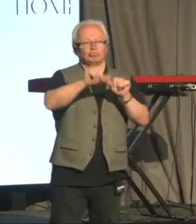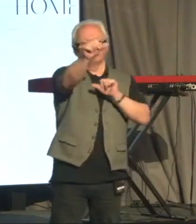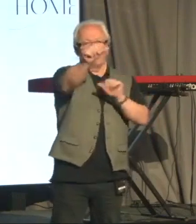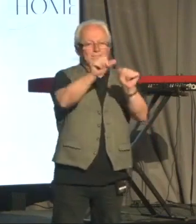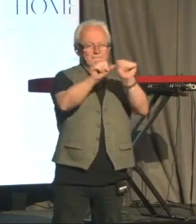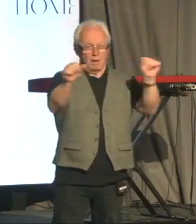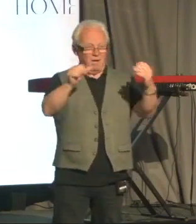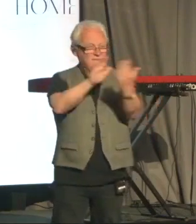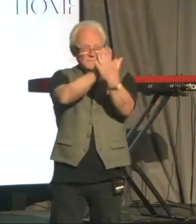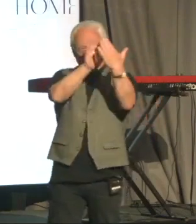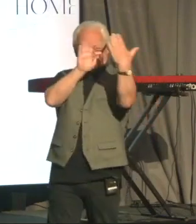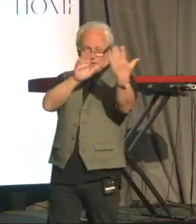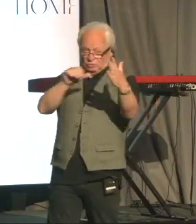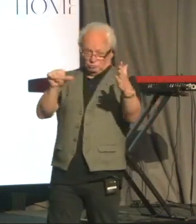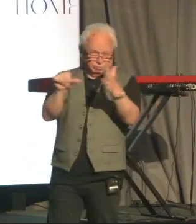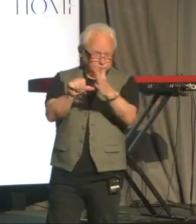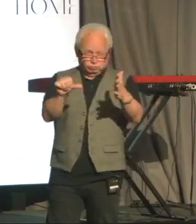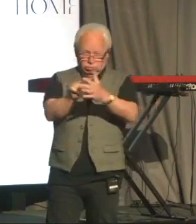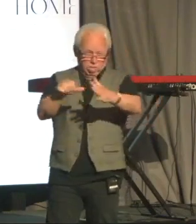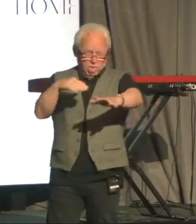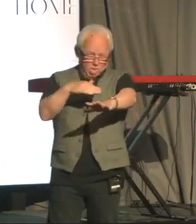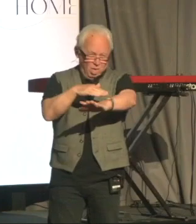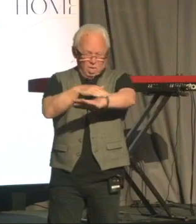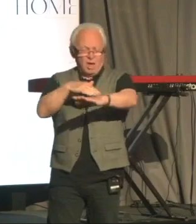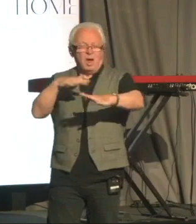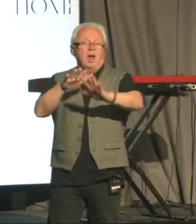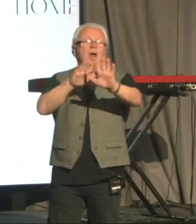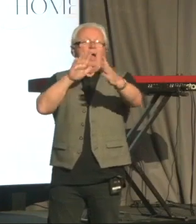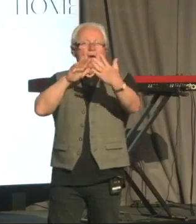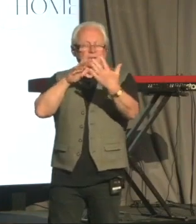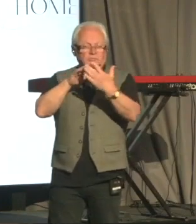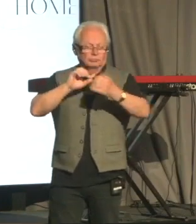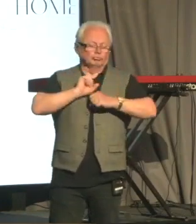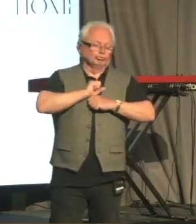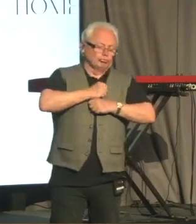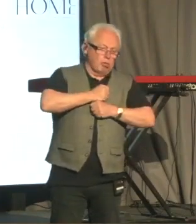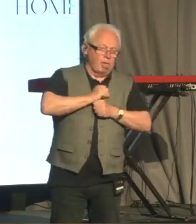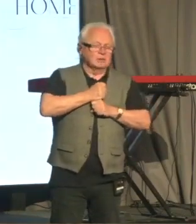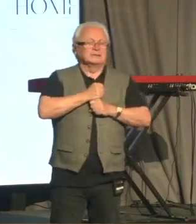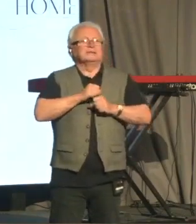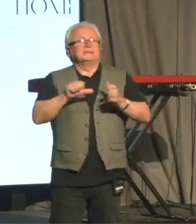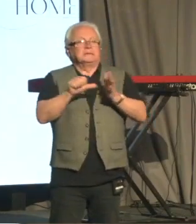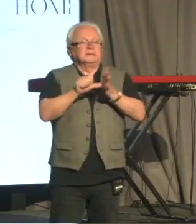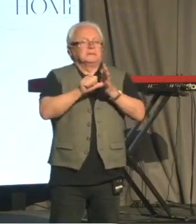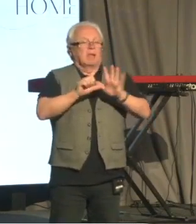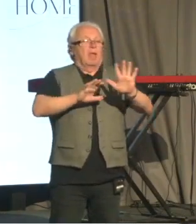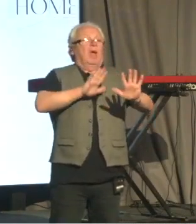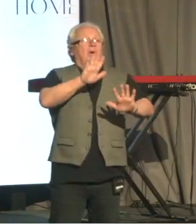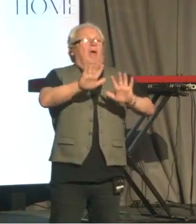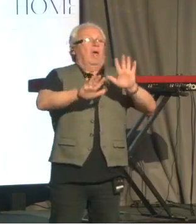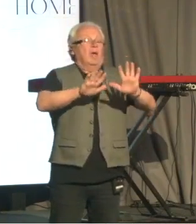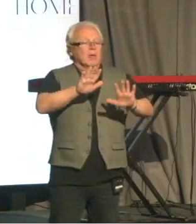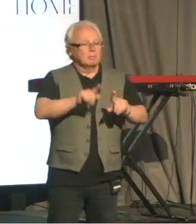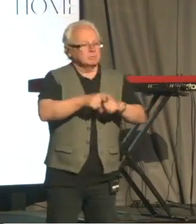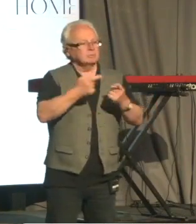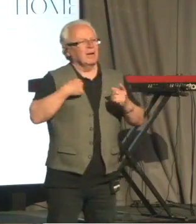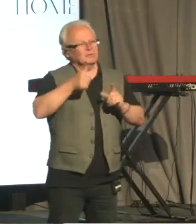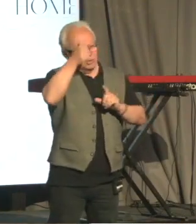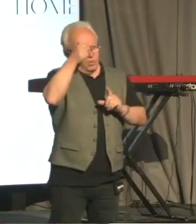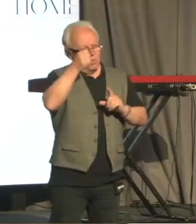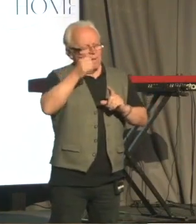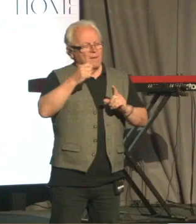through really real stuff, really tough stuff. And so we knew that. We met a few weeks